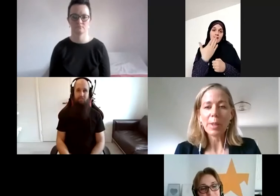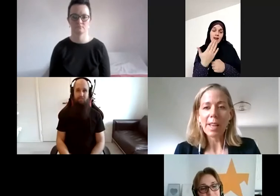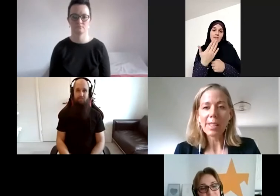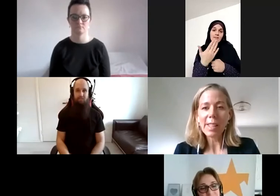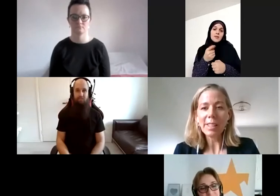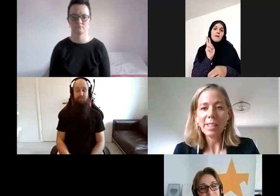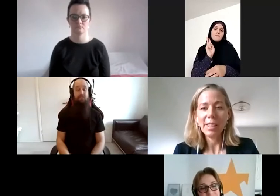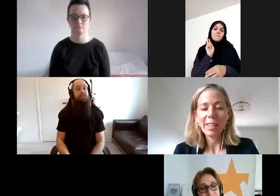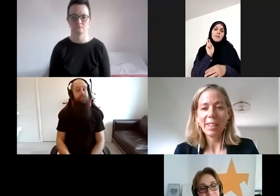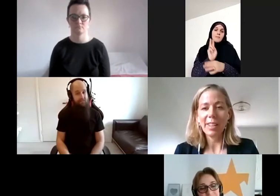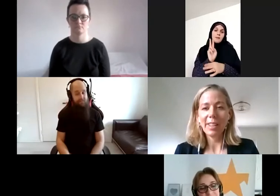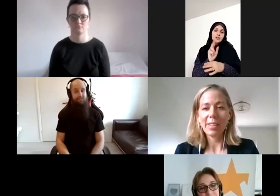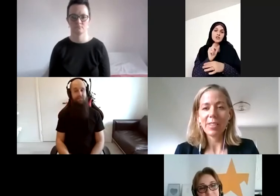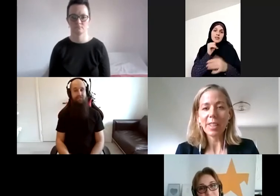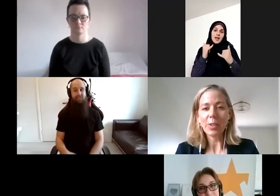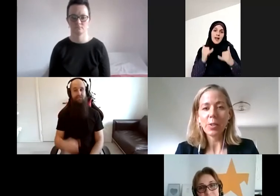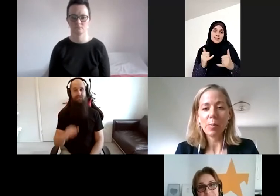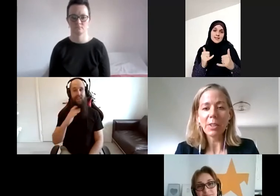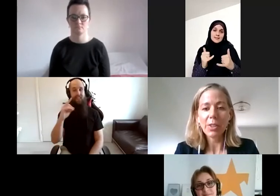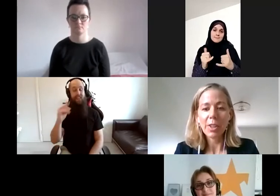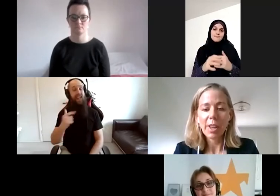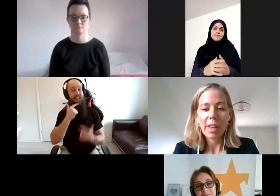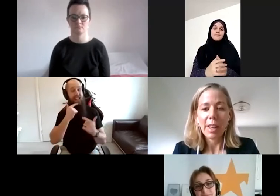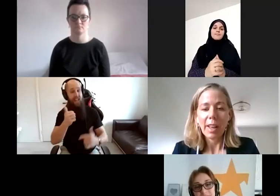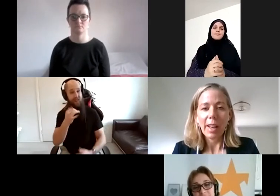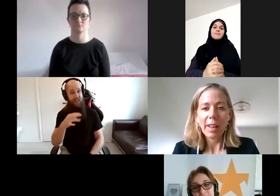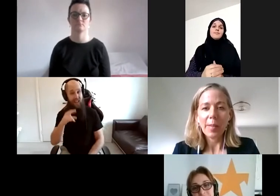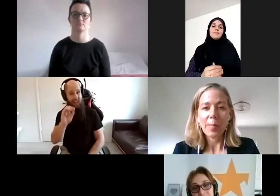Thank you, Binasa. Thank you so much.